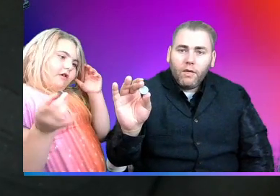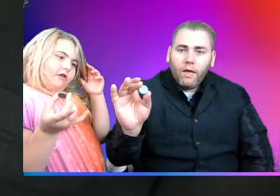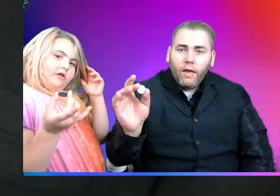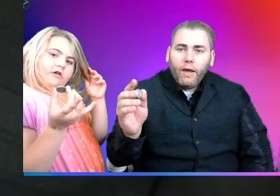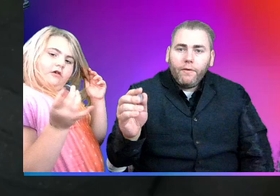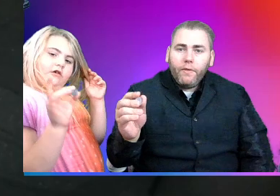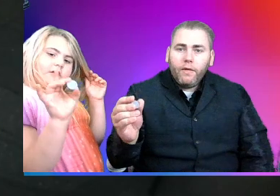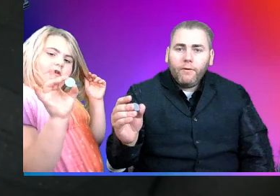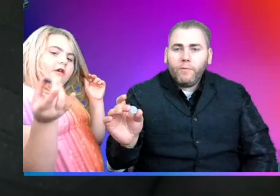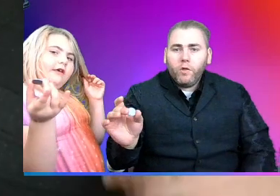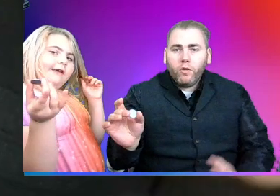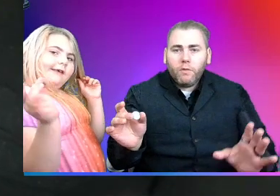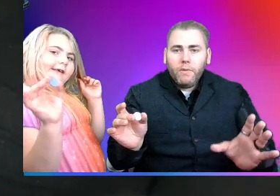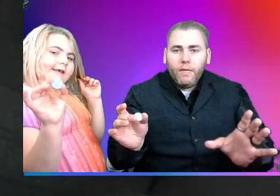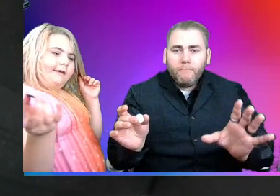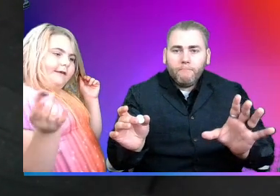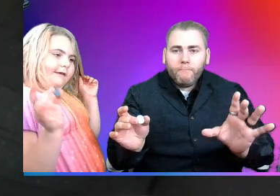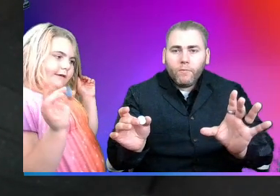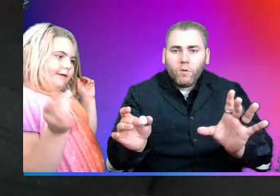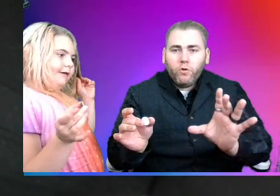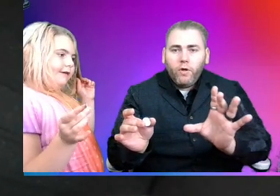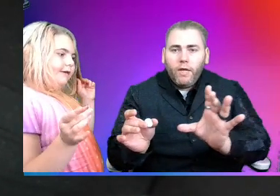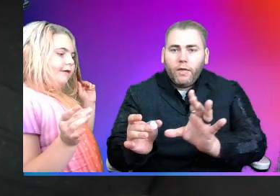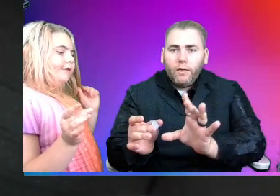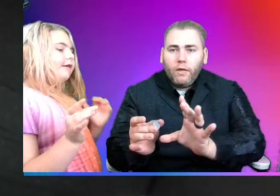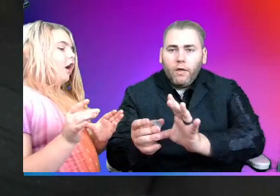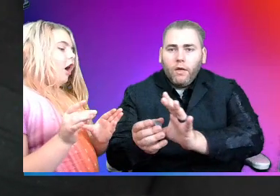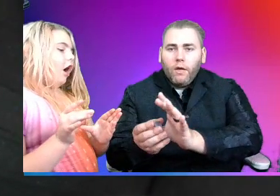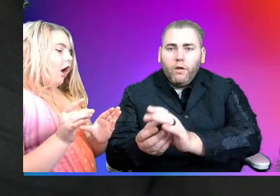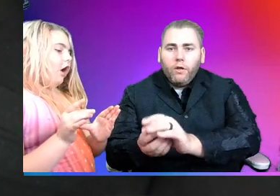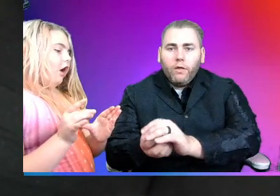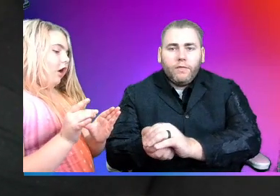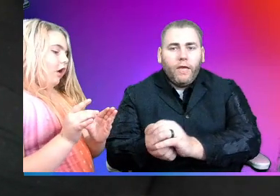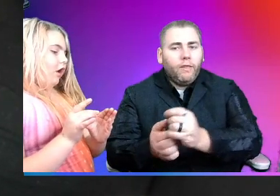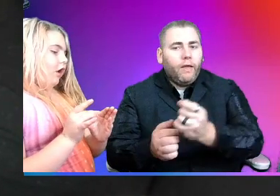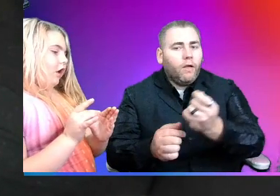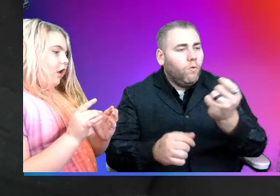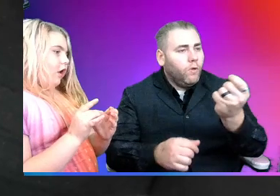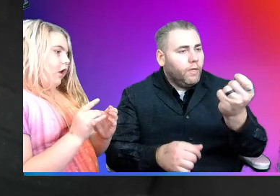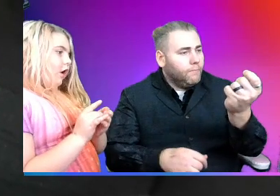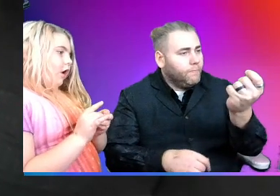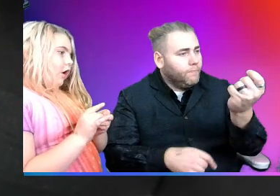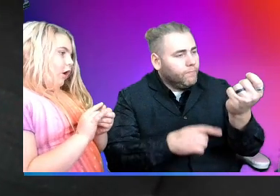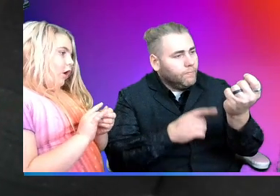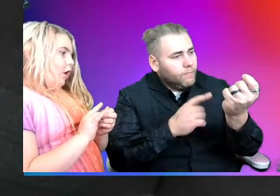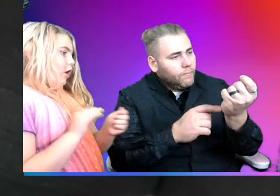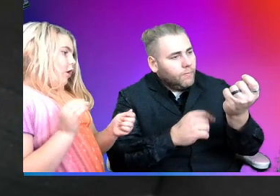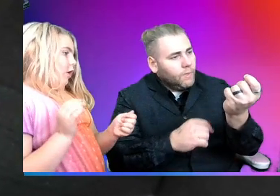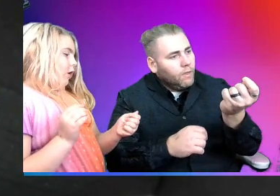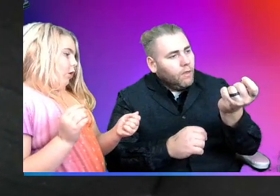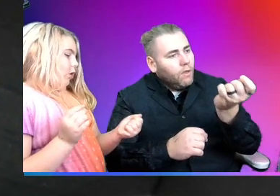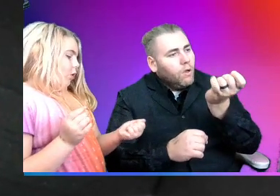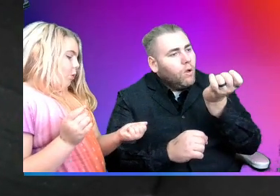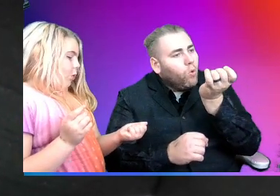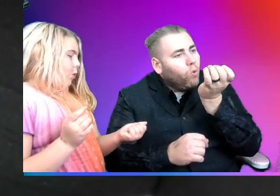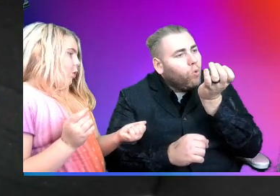sides. And then you're going to come in with your hand, and you're going to take that coin,